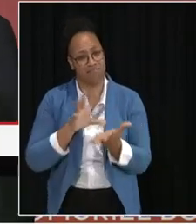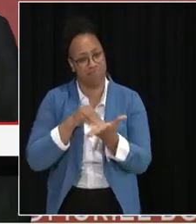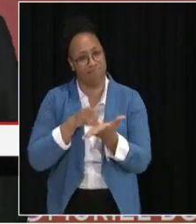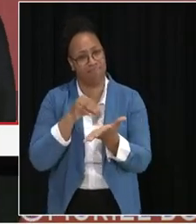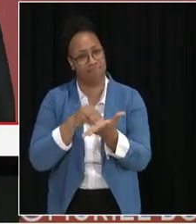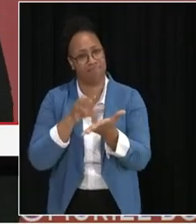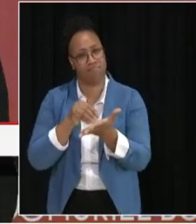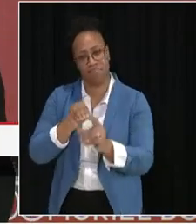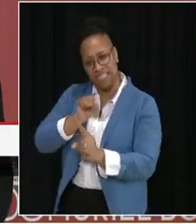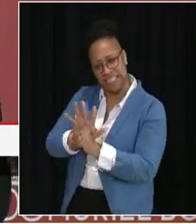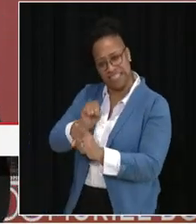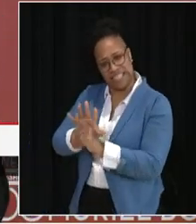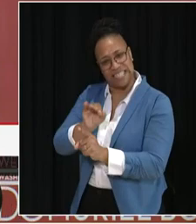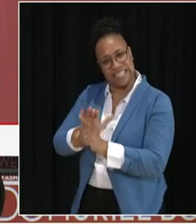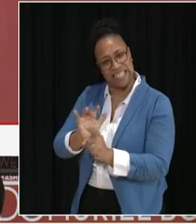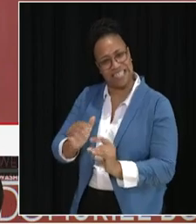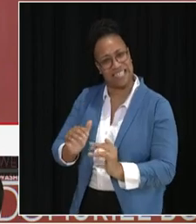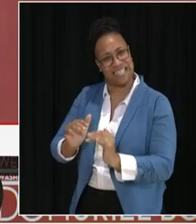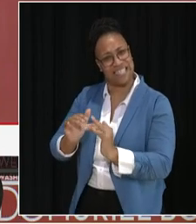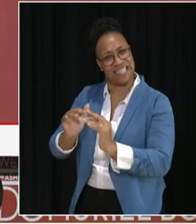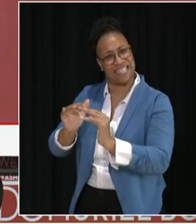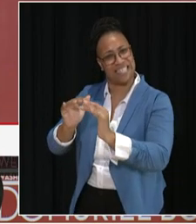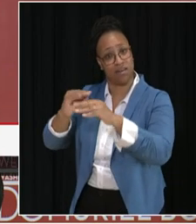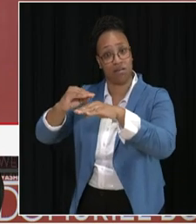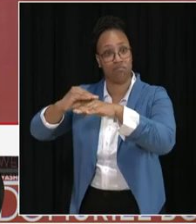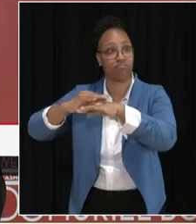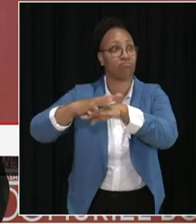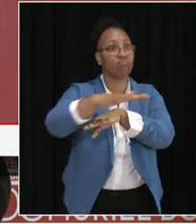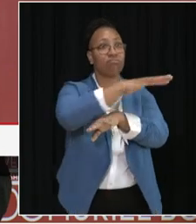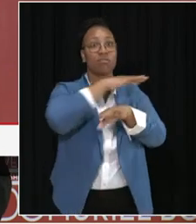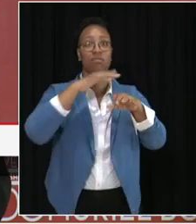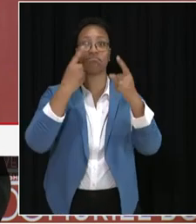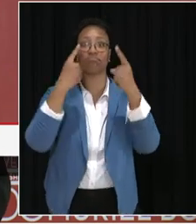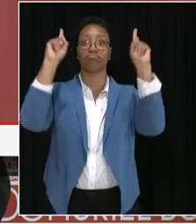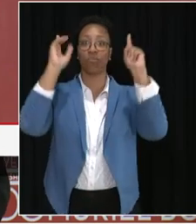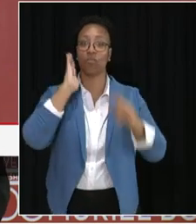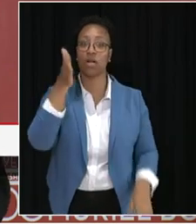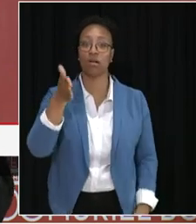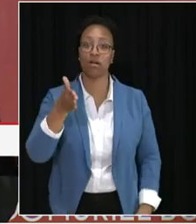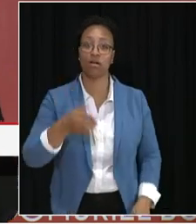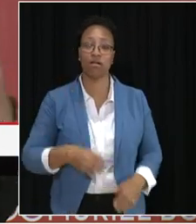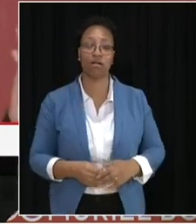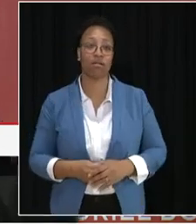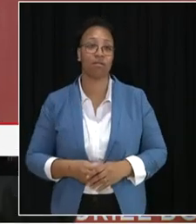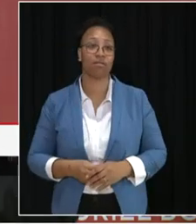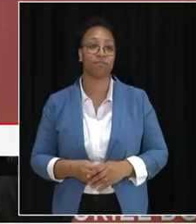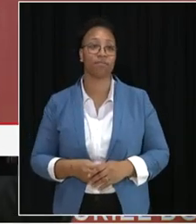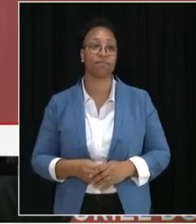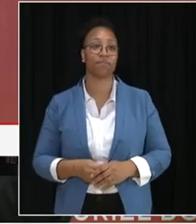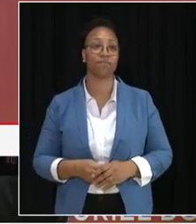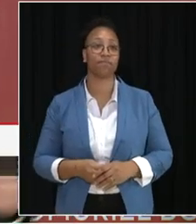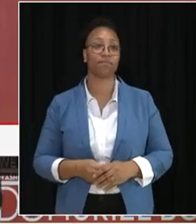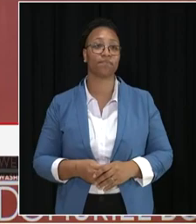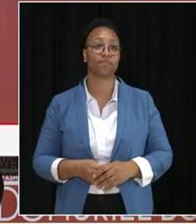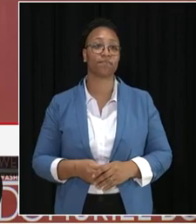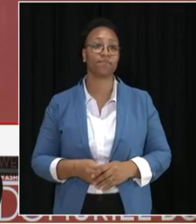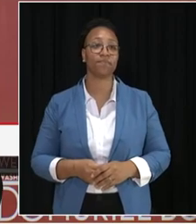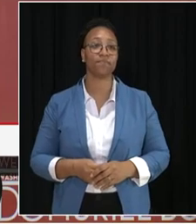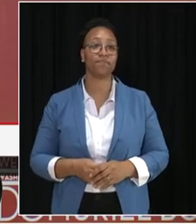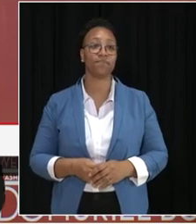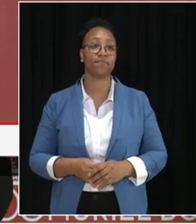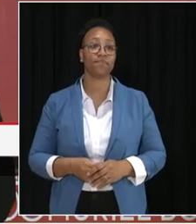their capacity to do something with real excellence? As Chancellor Farabee knows, founding a school is